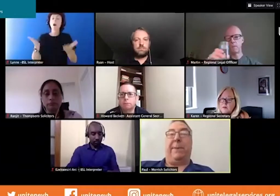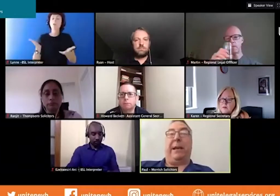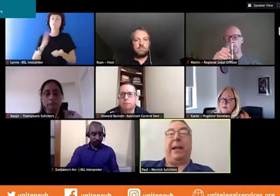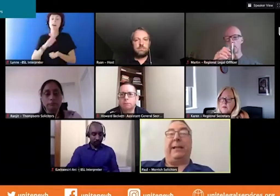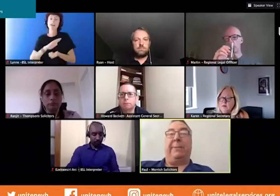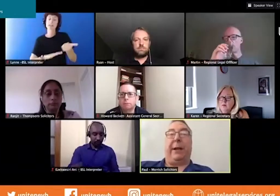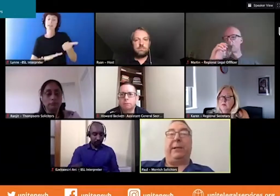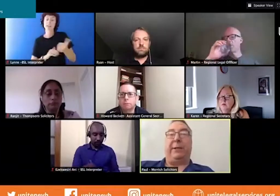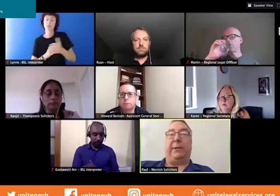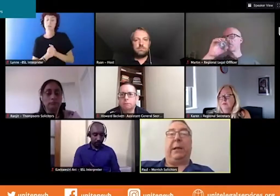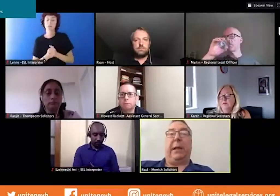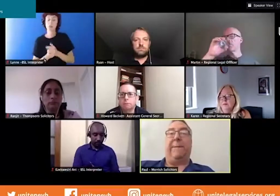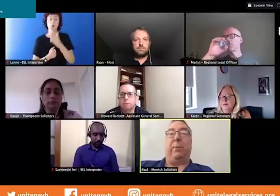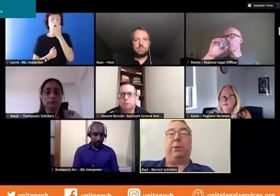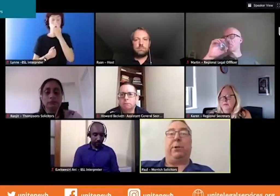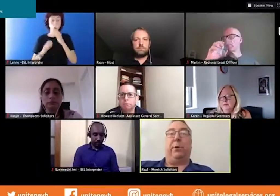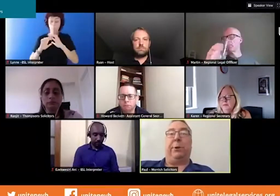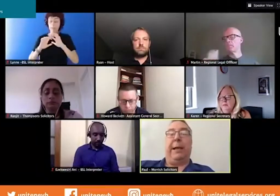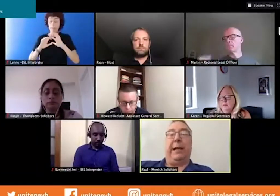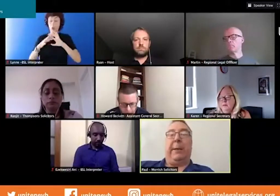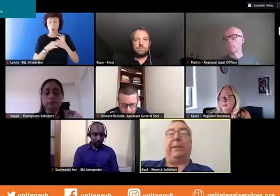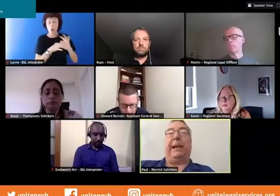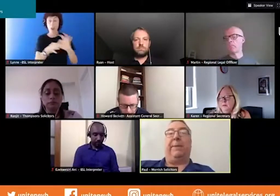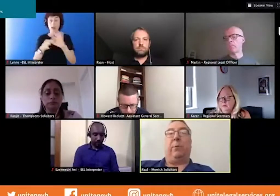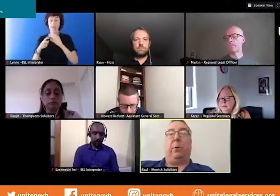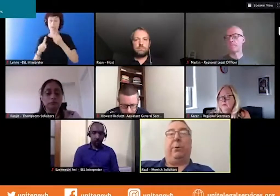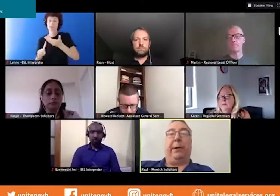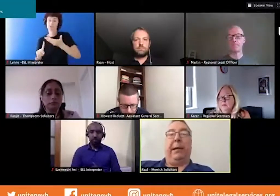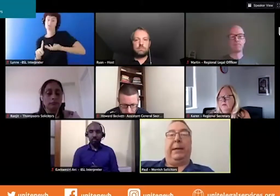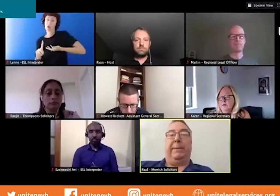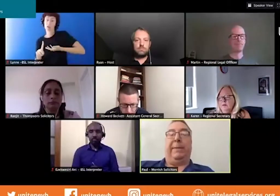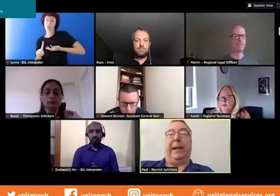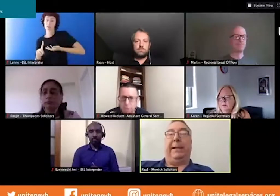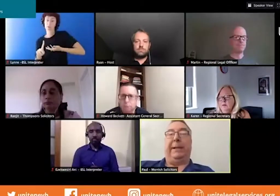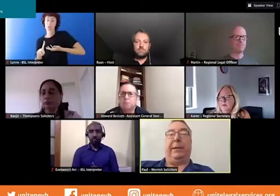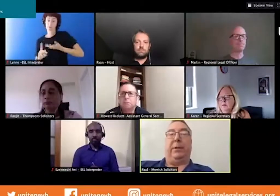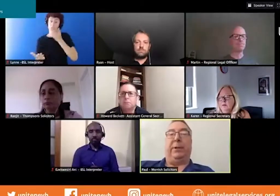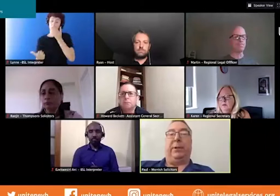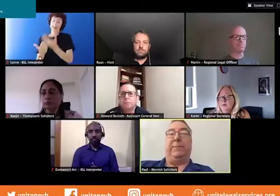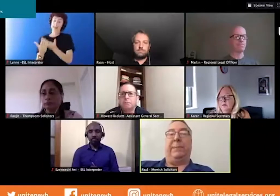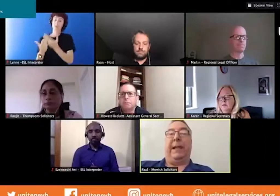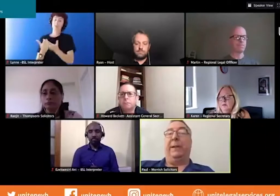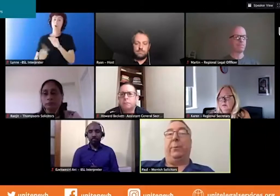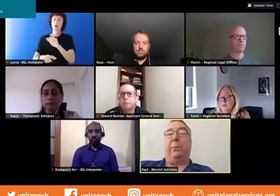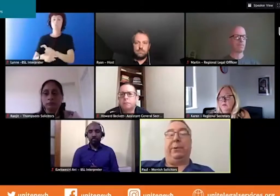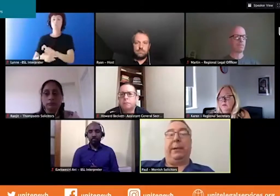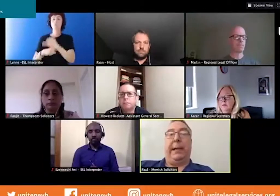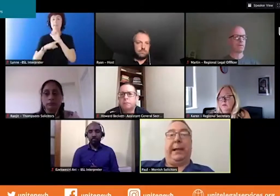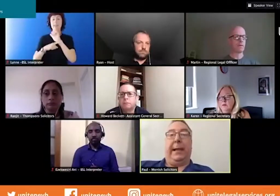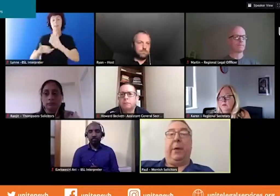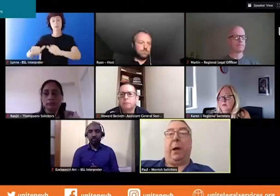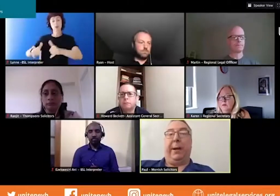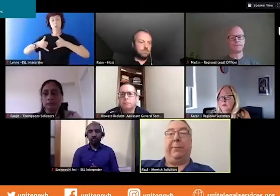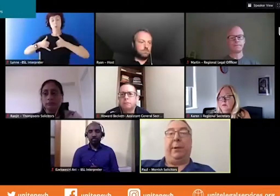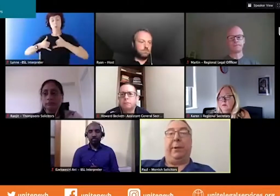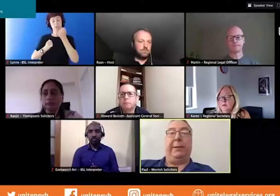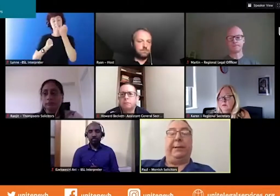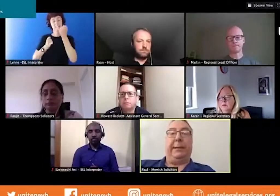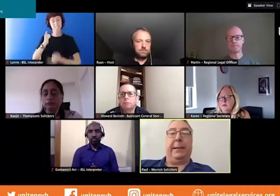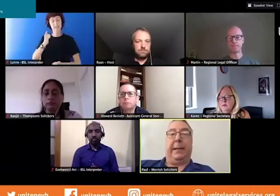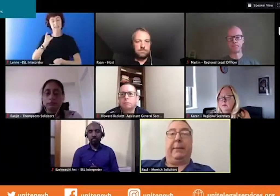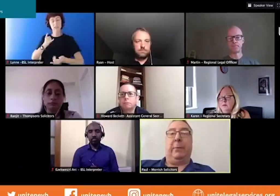might be a collective right to pursue a claim for what's called a protective award for failure to consult. Individuals who are made